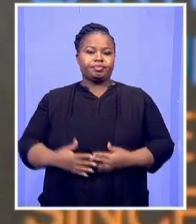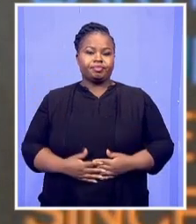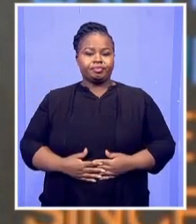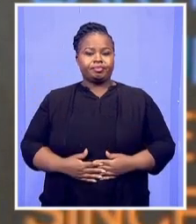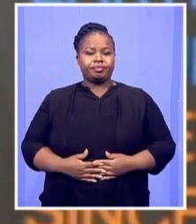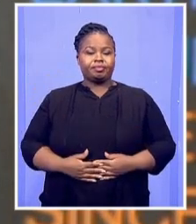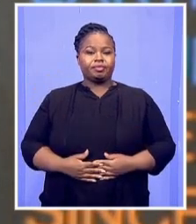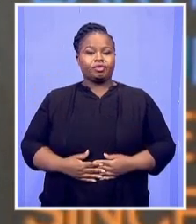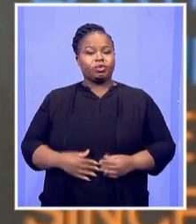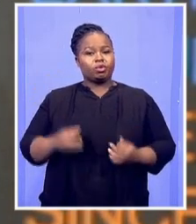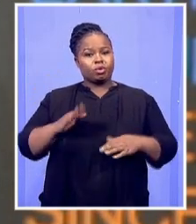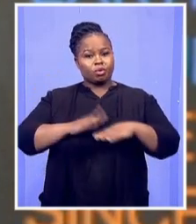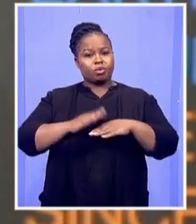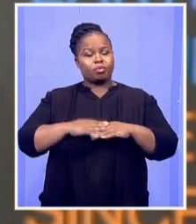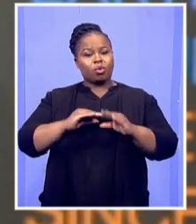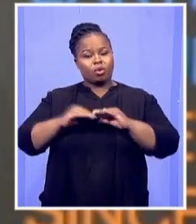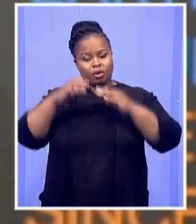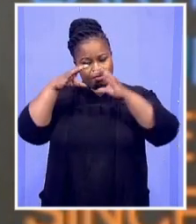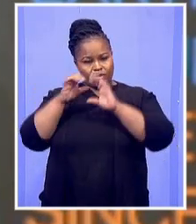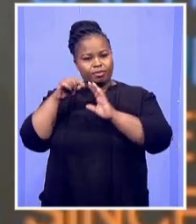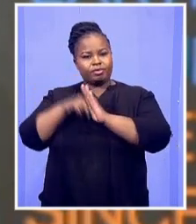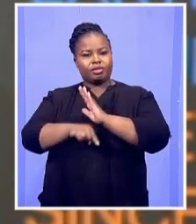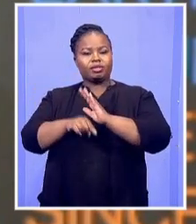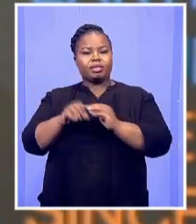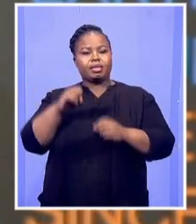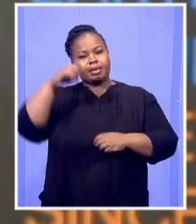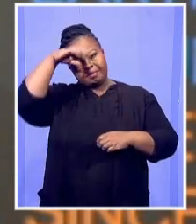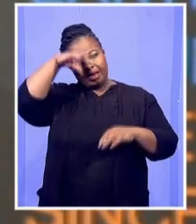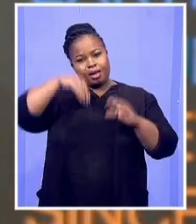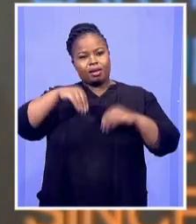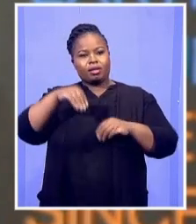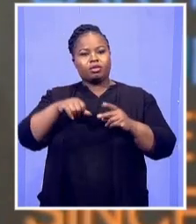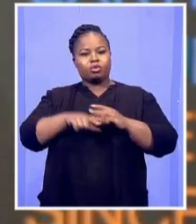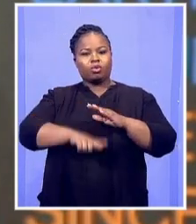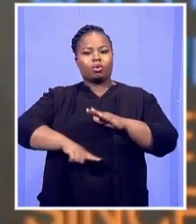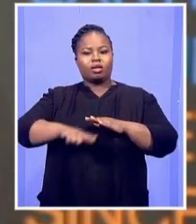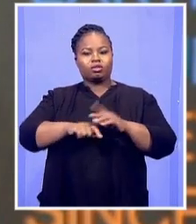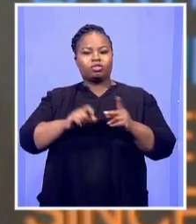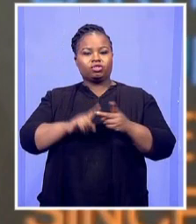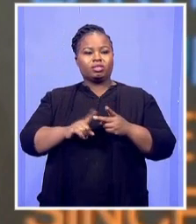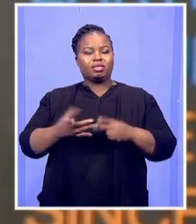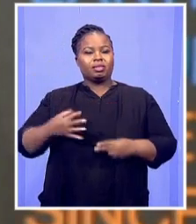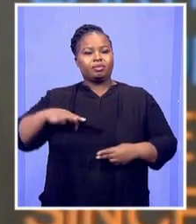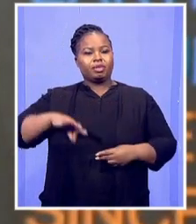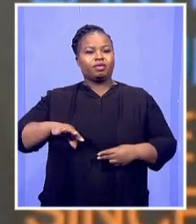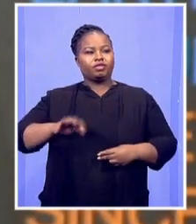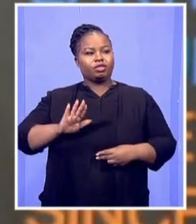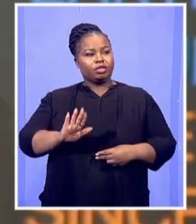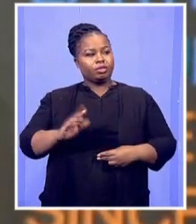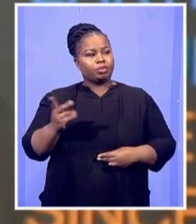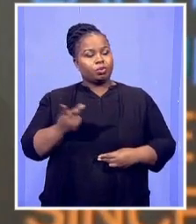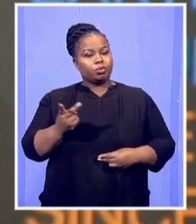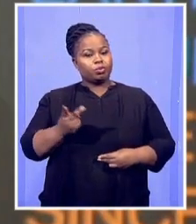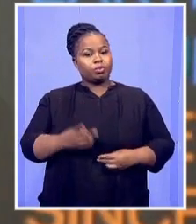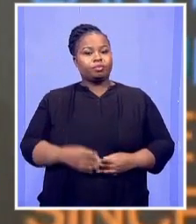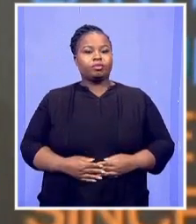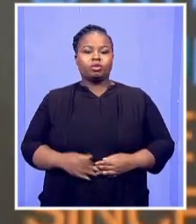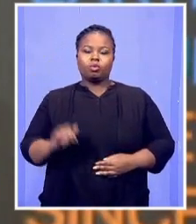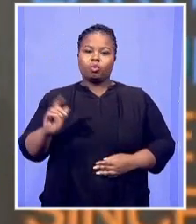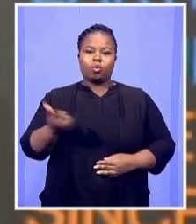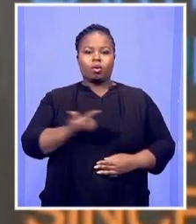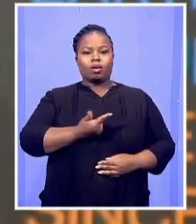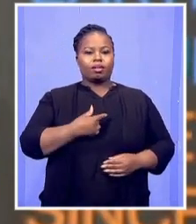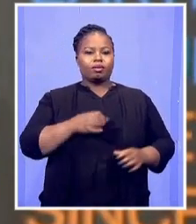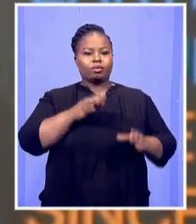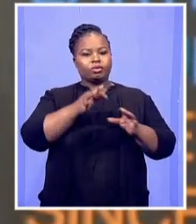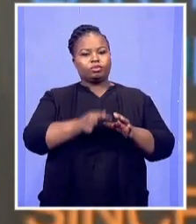greater investment in mining, in localization, as well as beneficiation, all contribute